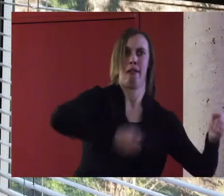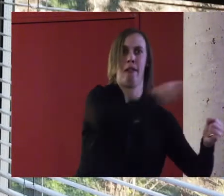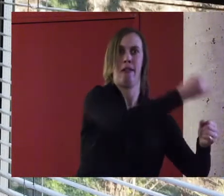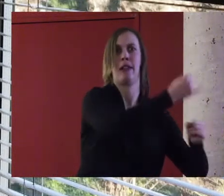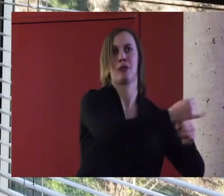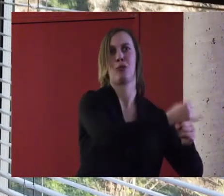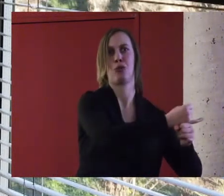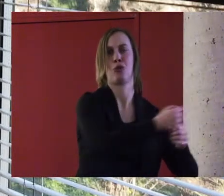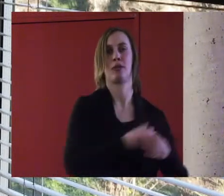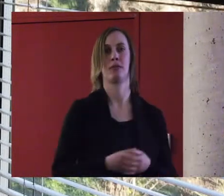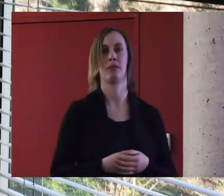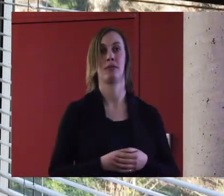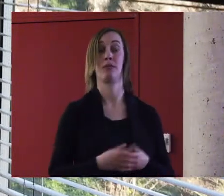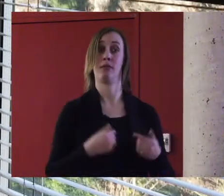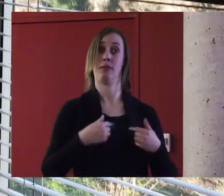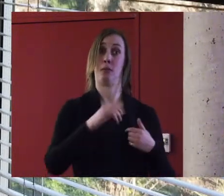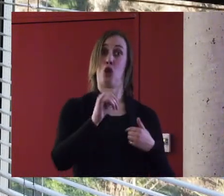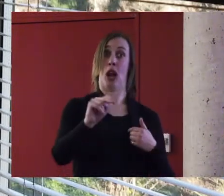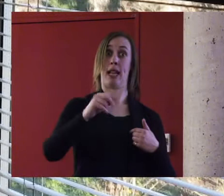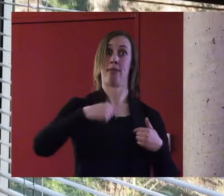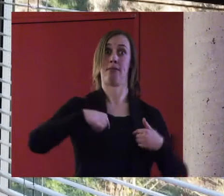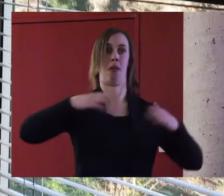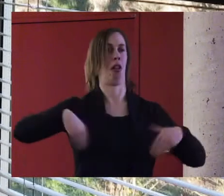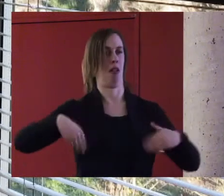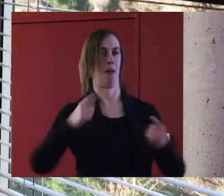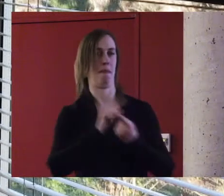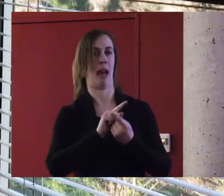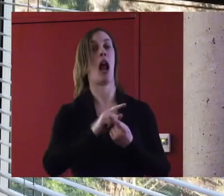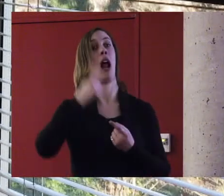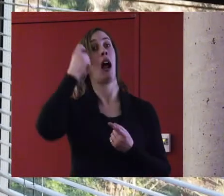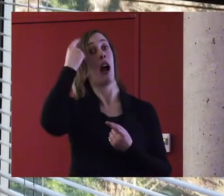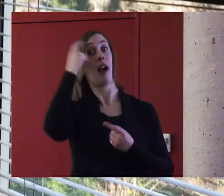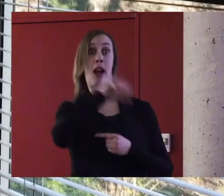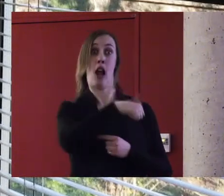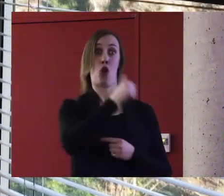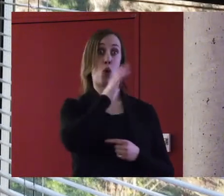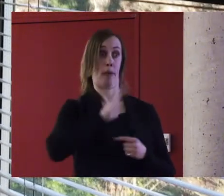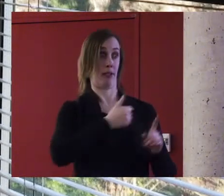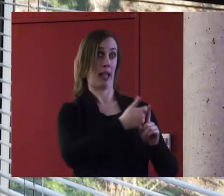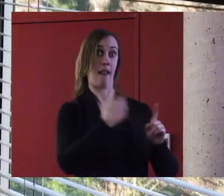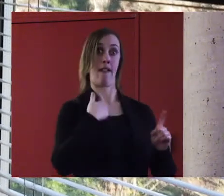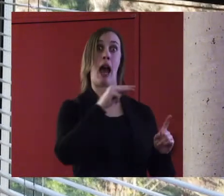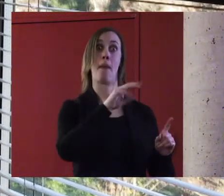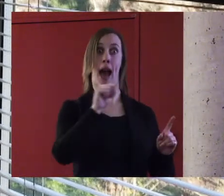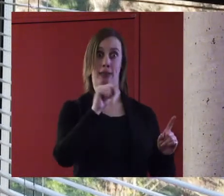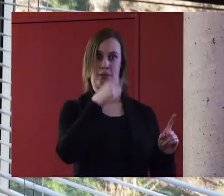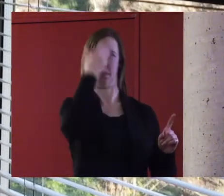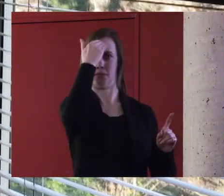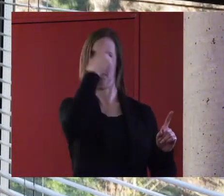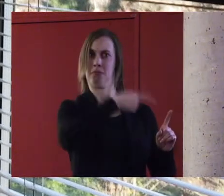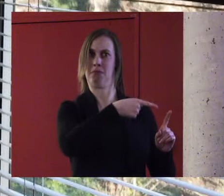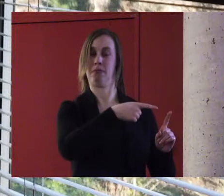I haven't met Jen yet, but I can tell you about another woman with multiple sclerosis. Ellen and I met when she